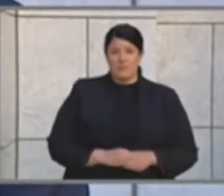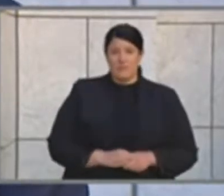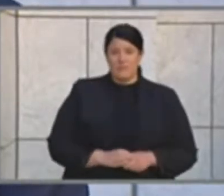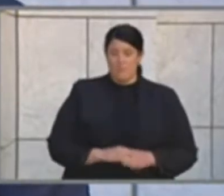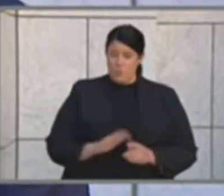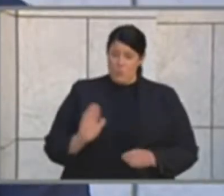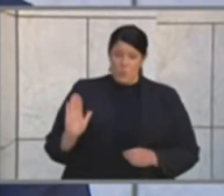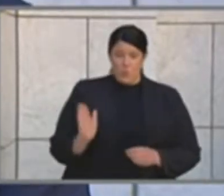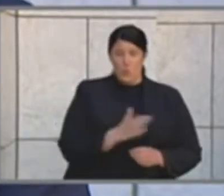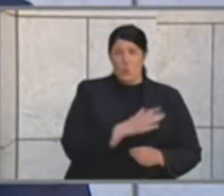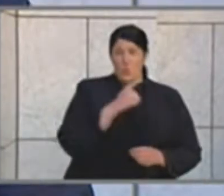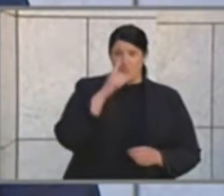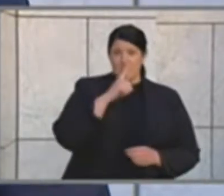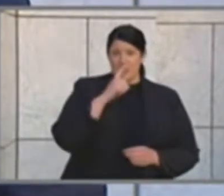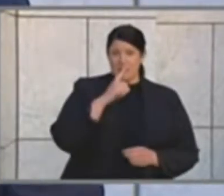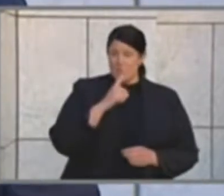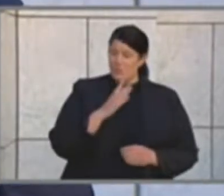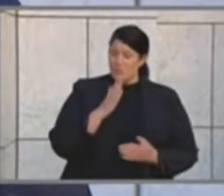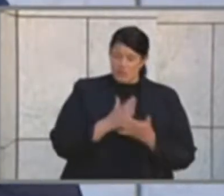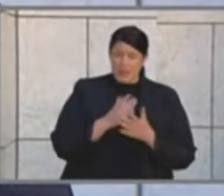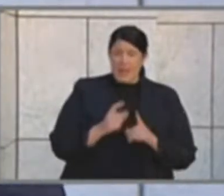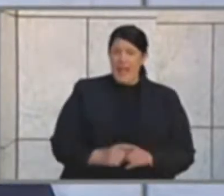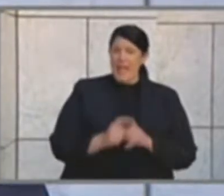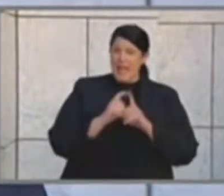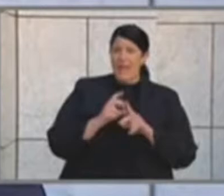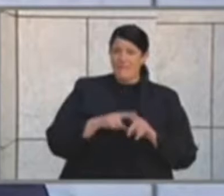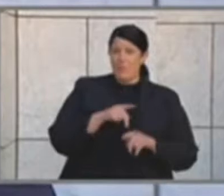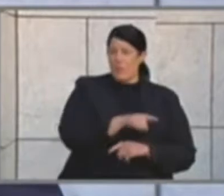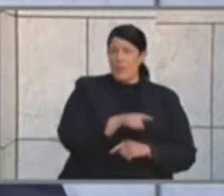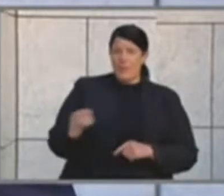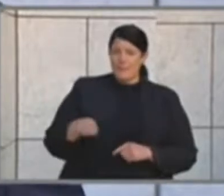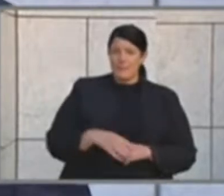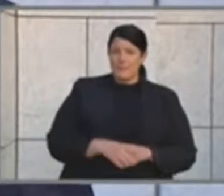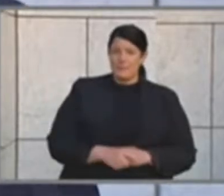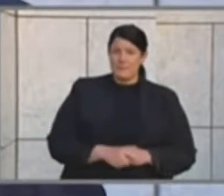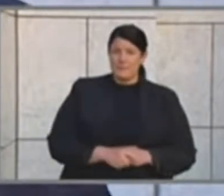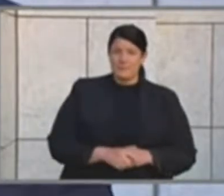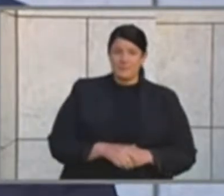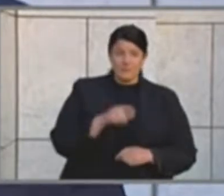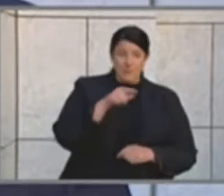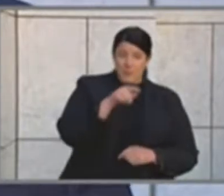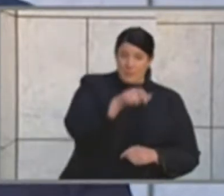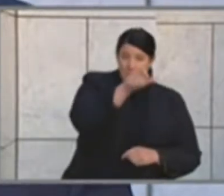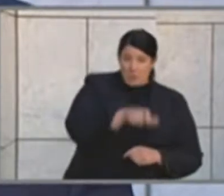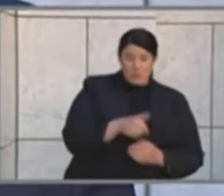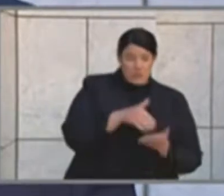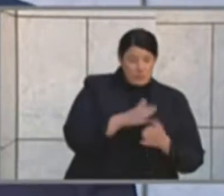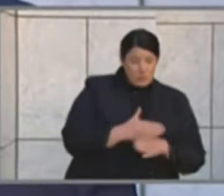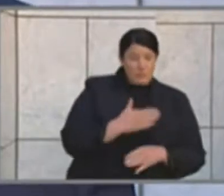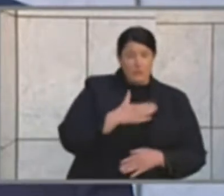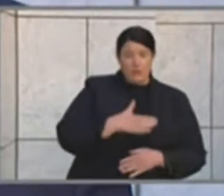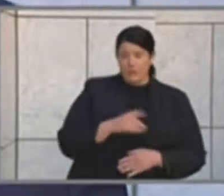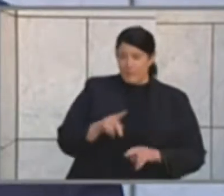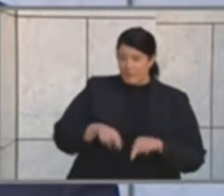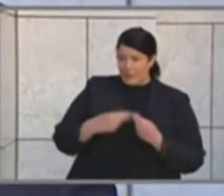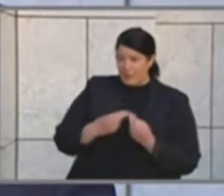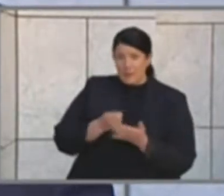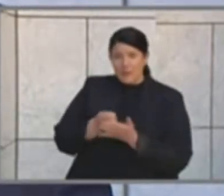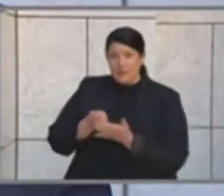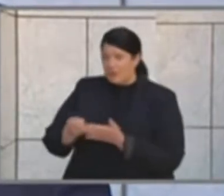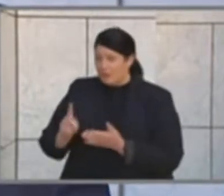them devastating for those Australians, for their families, for their